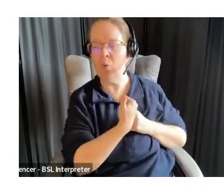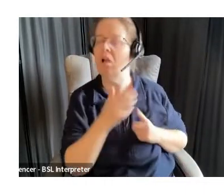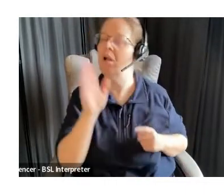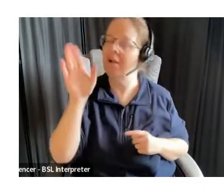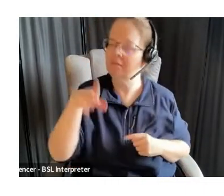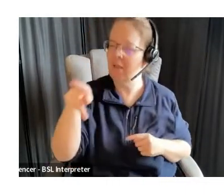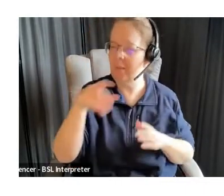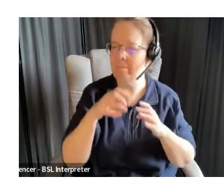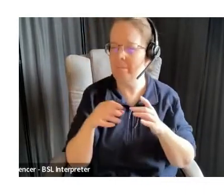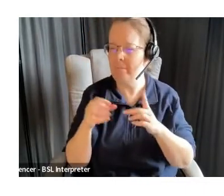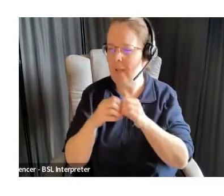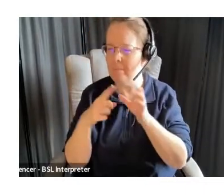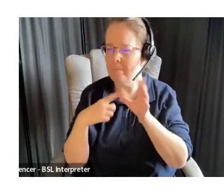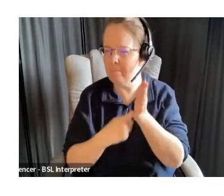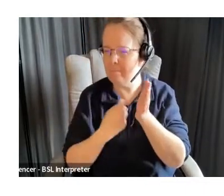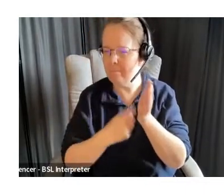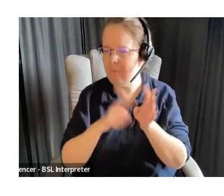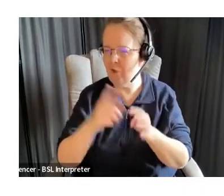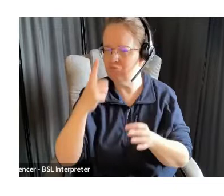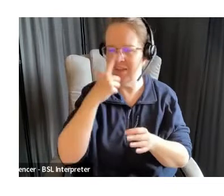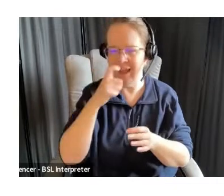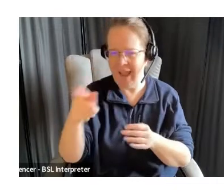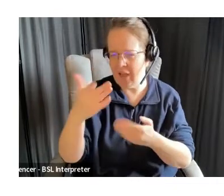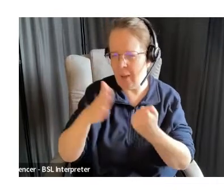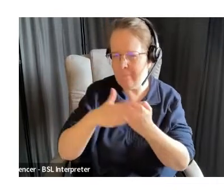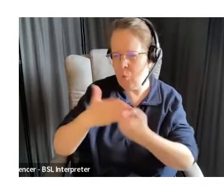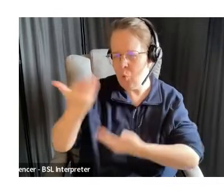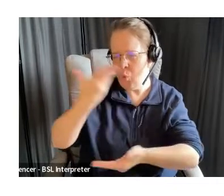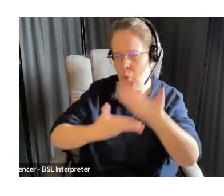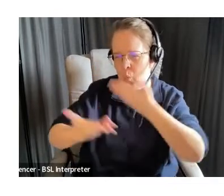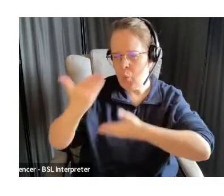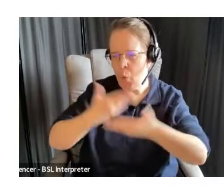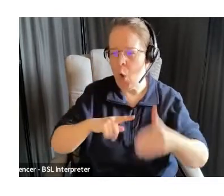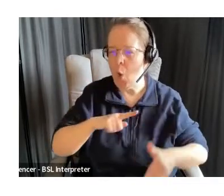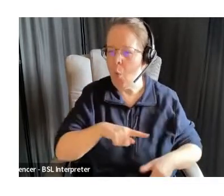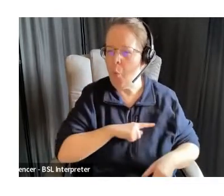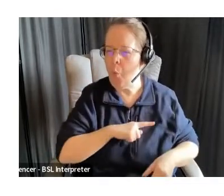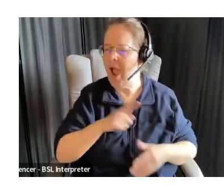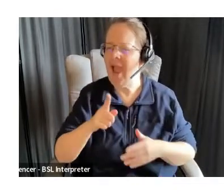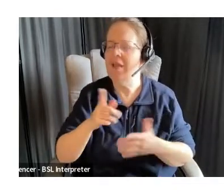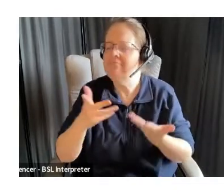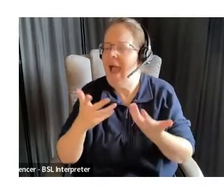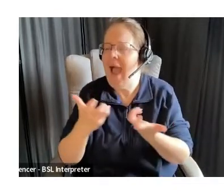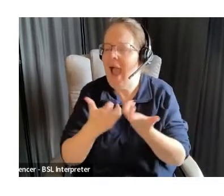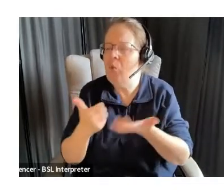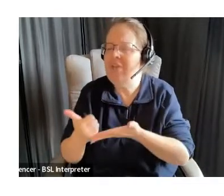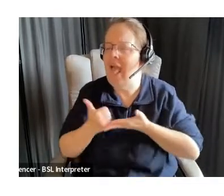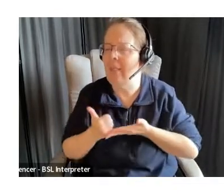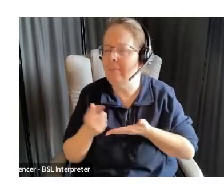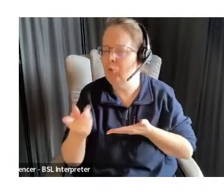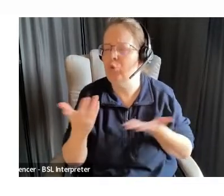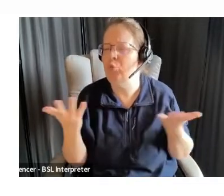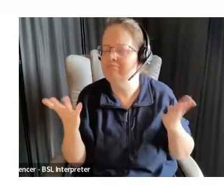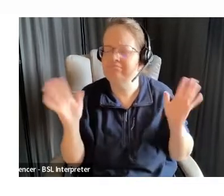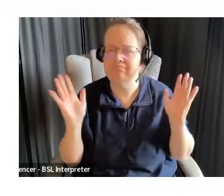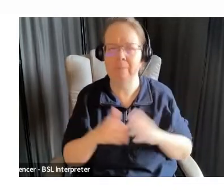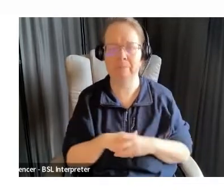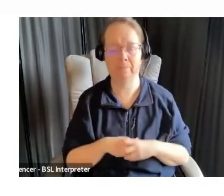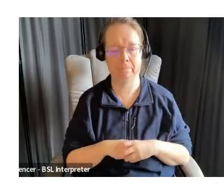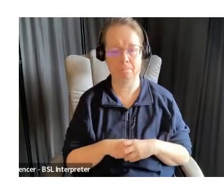bit more from you, Barry, on that. Why are you doing that and how is that helpful? Okay,